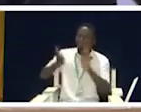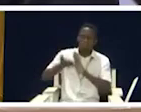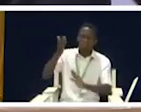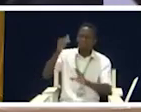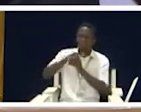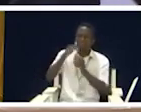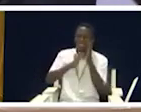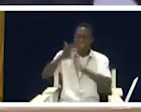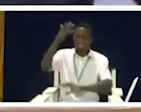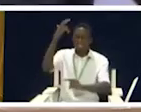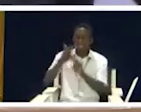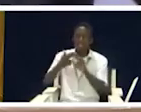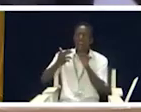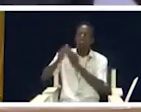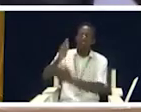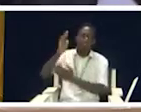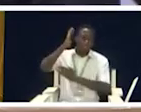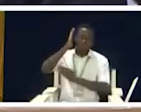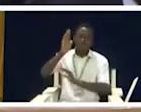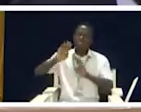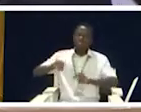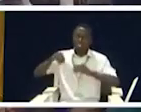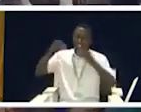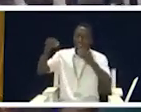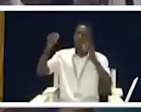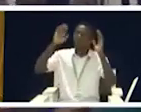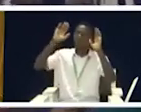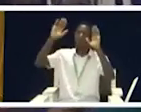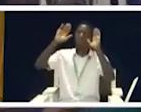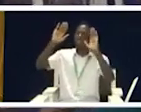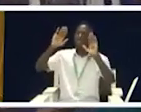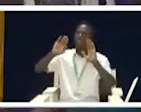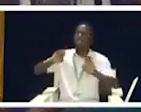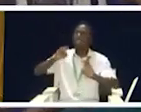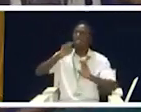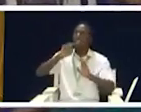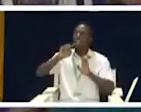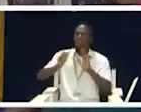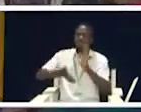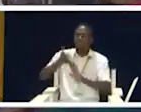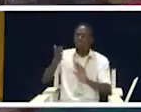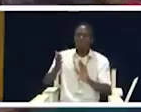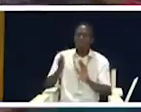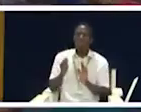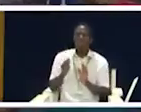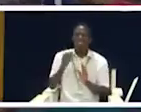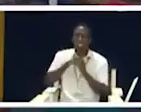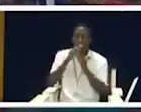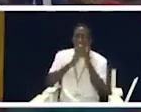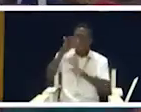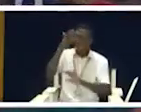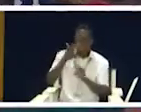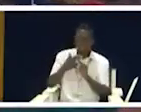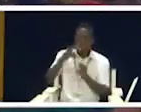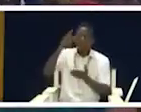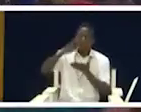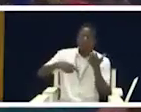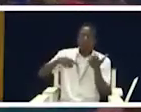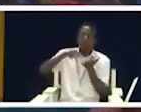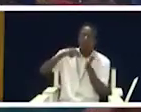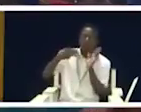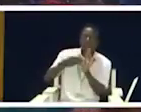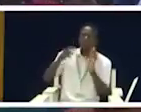I said God will give you supernatural speed. What is a wonder? A wonder is the